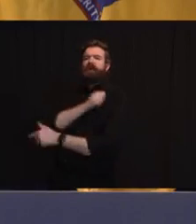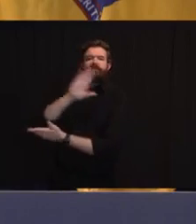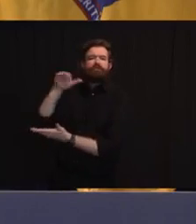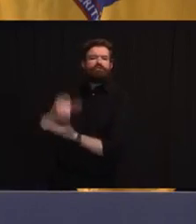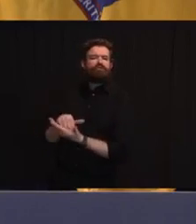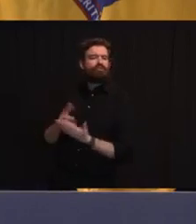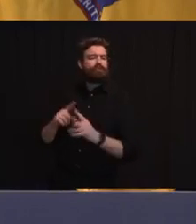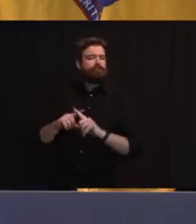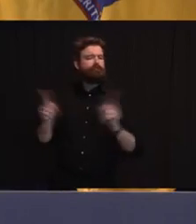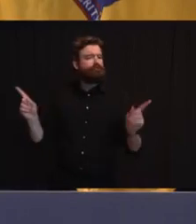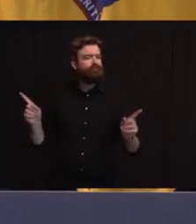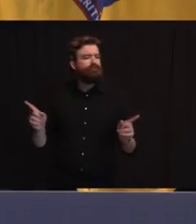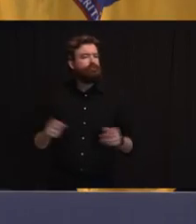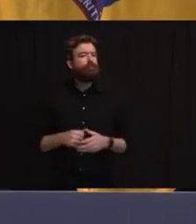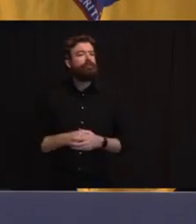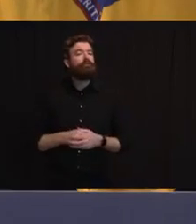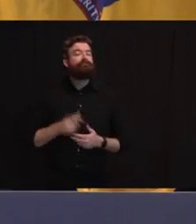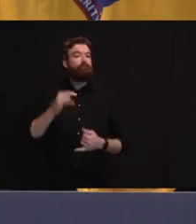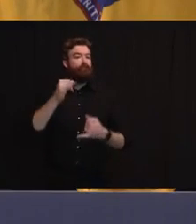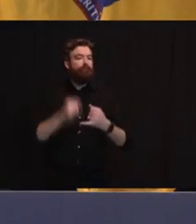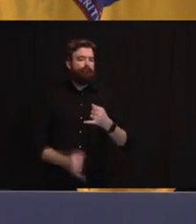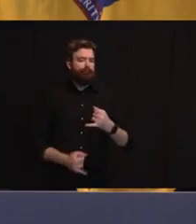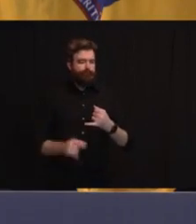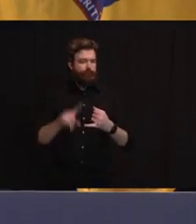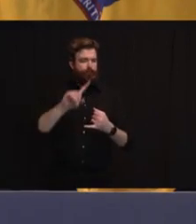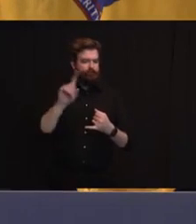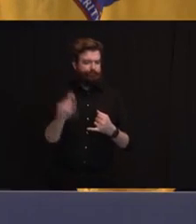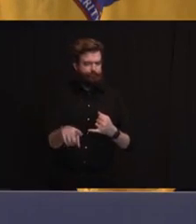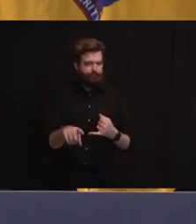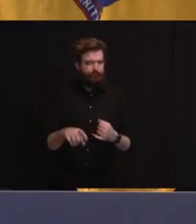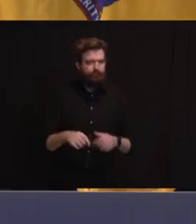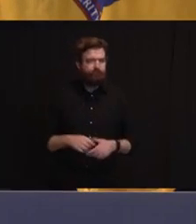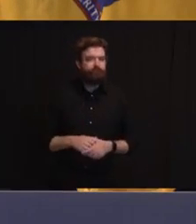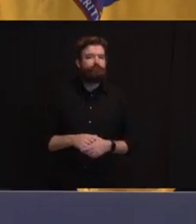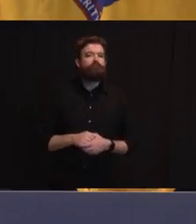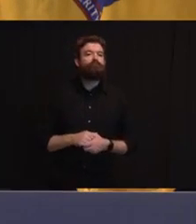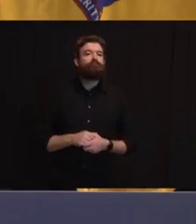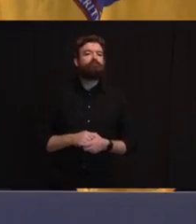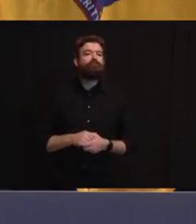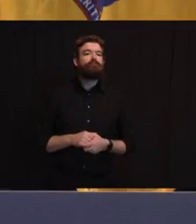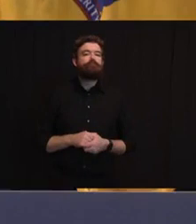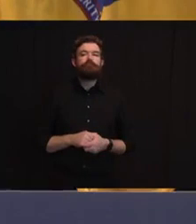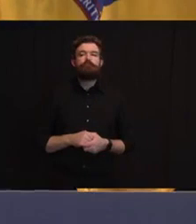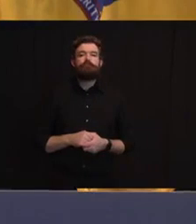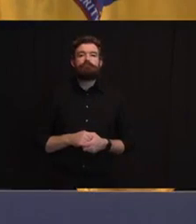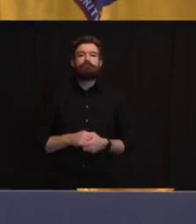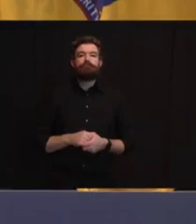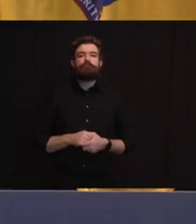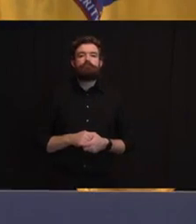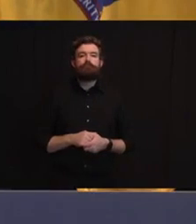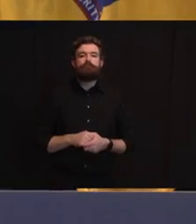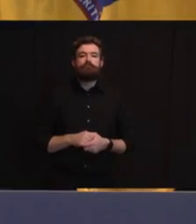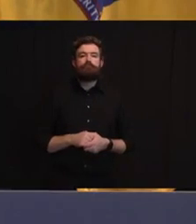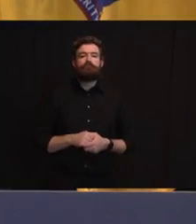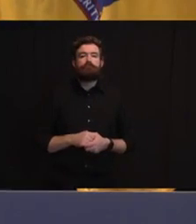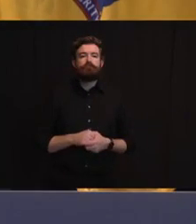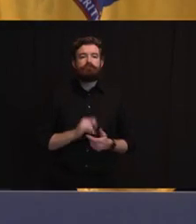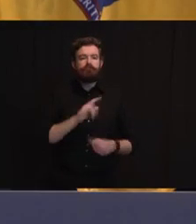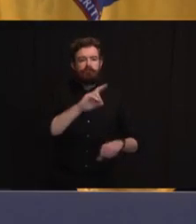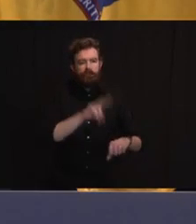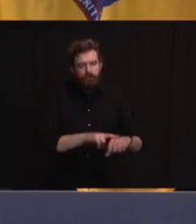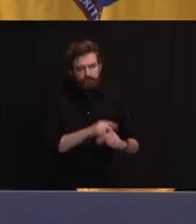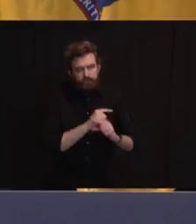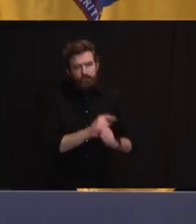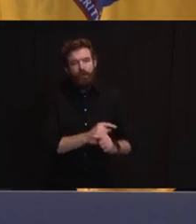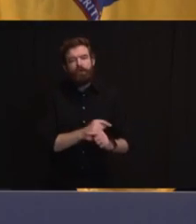it, but I understand there was a call, and I think you alluded to this, between the National Guard and governors this morning about the situation in